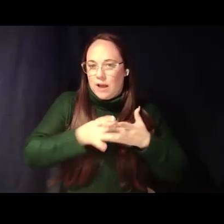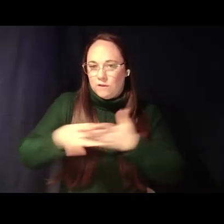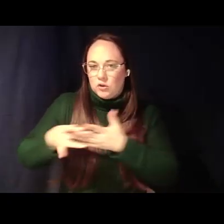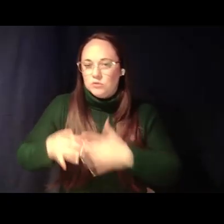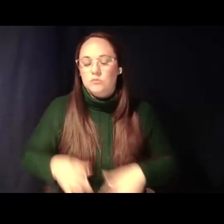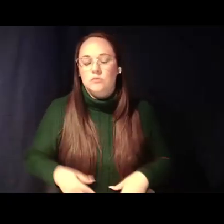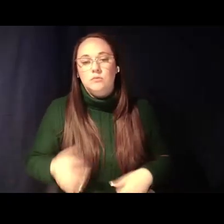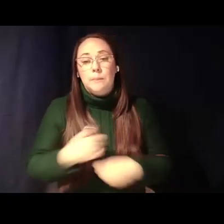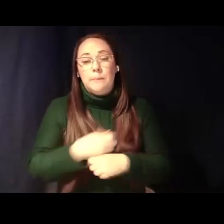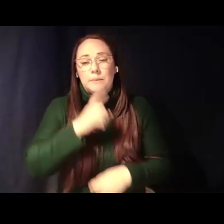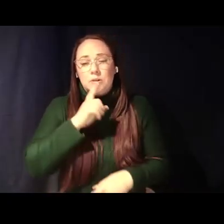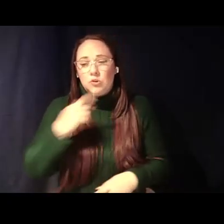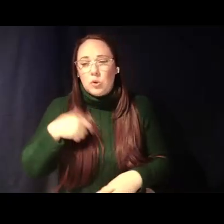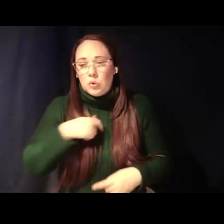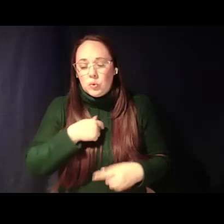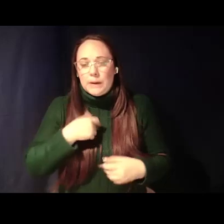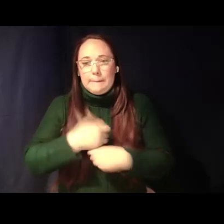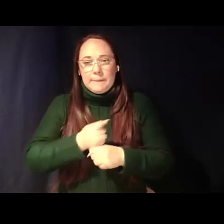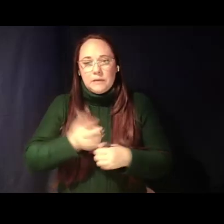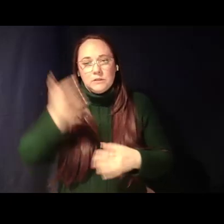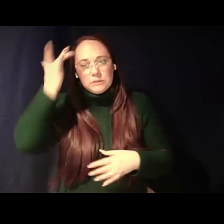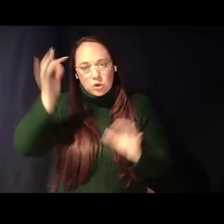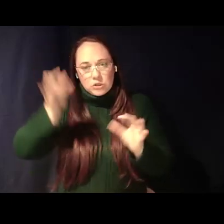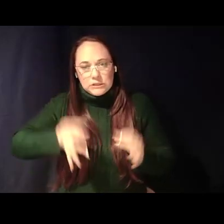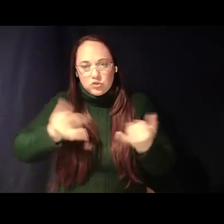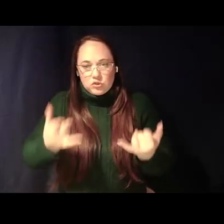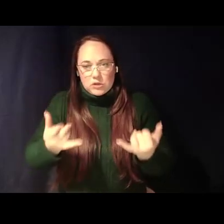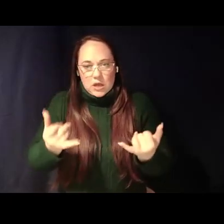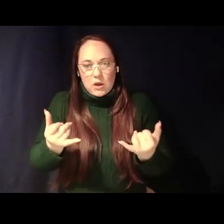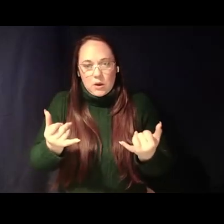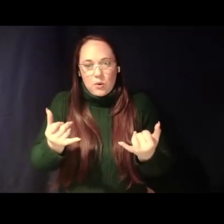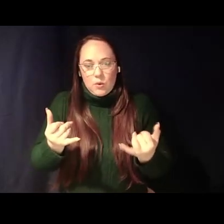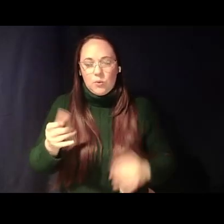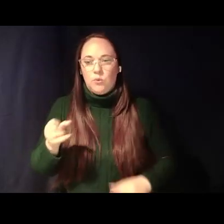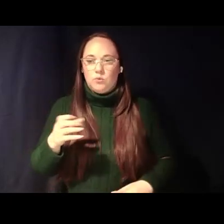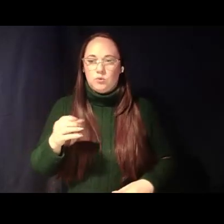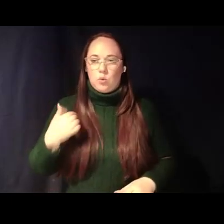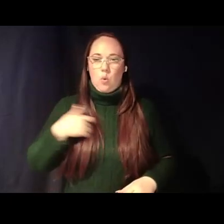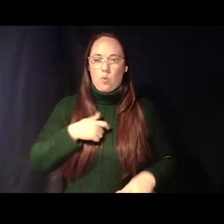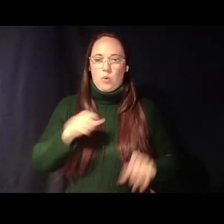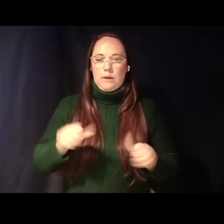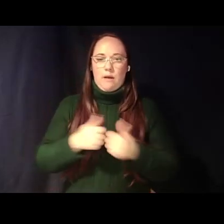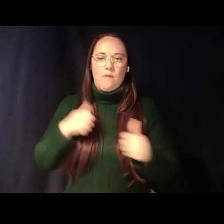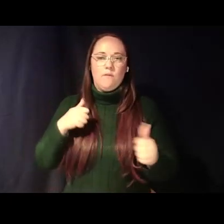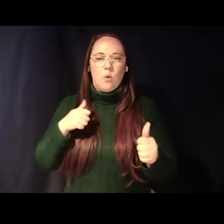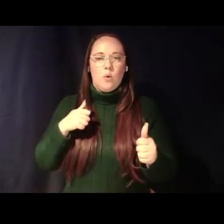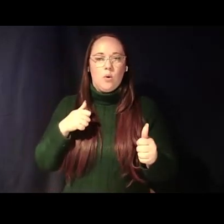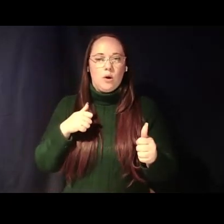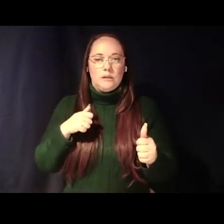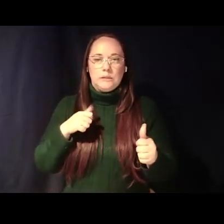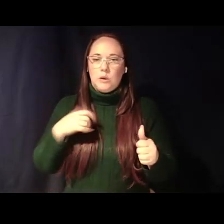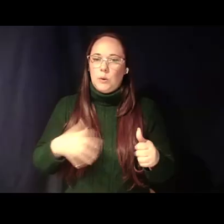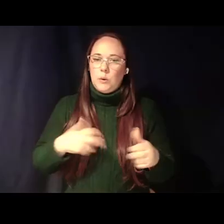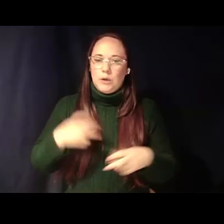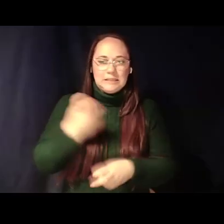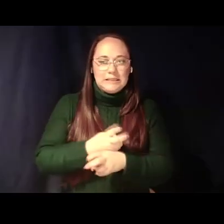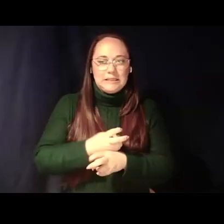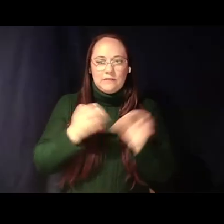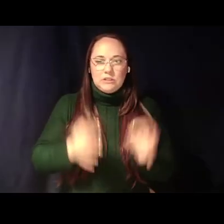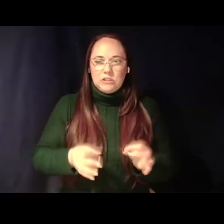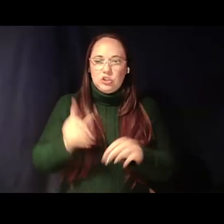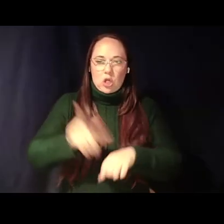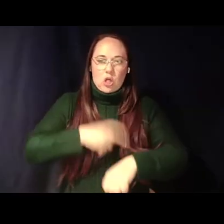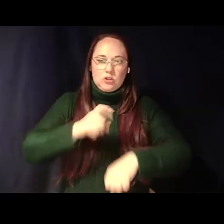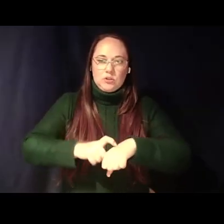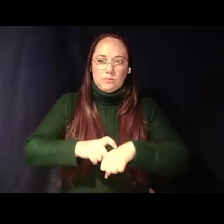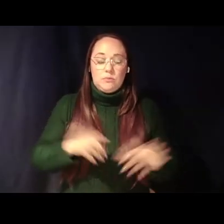we're making the smart decisions now so we can avoid really drastic, hard decisions long-term.